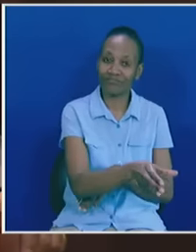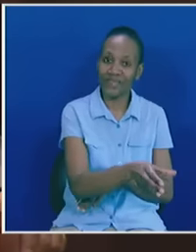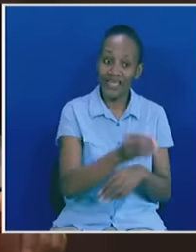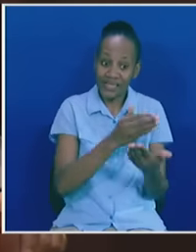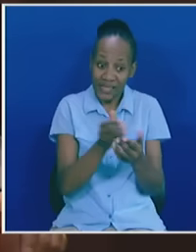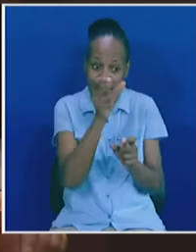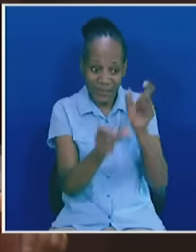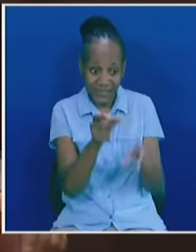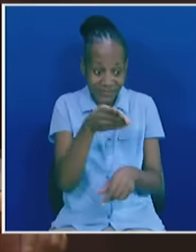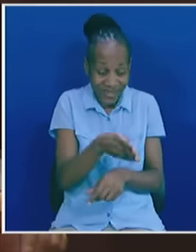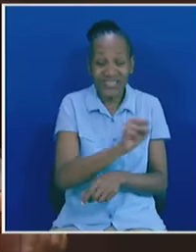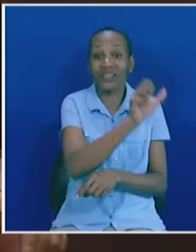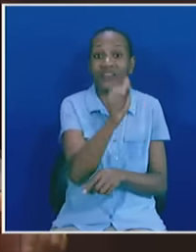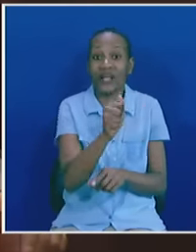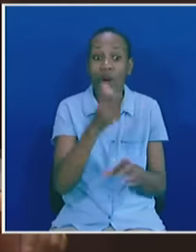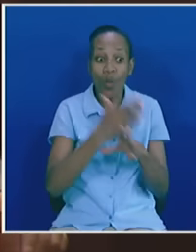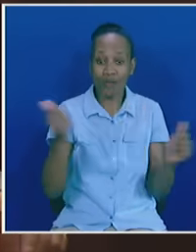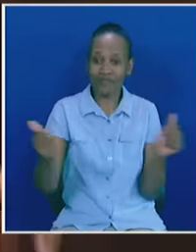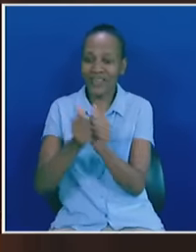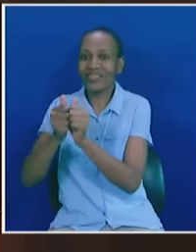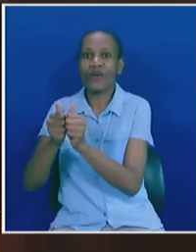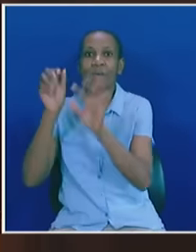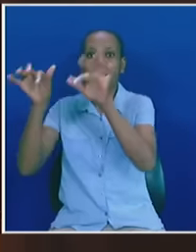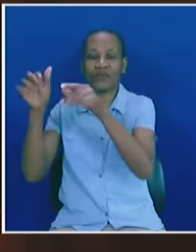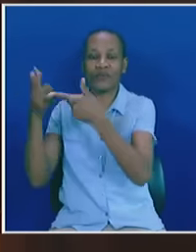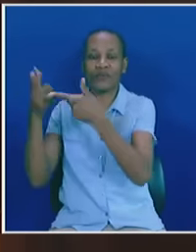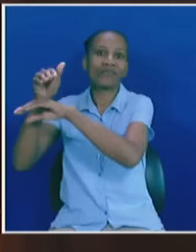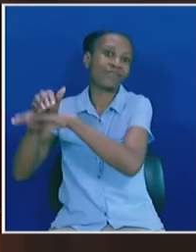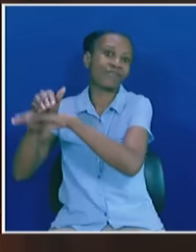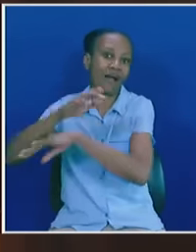collaborating with some of these foreign forces. We know,